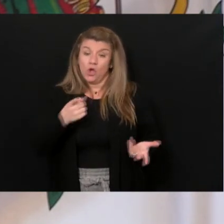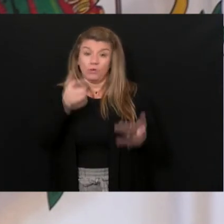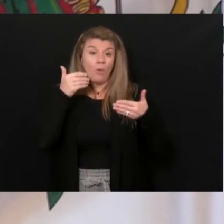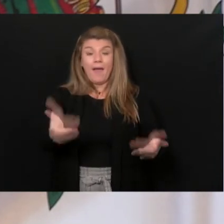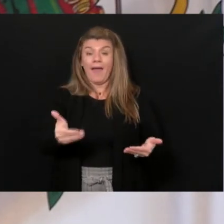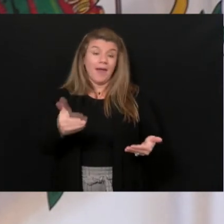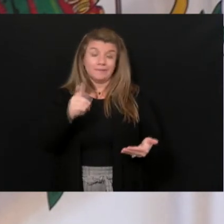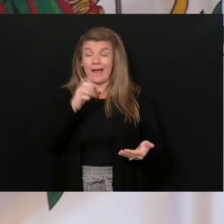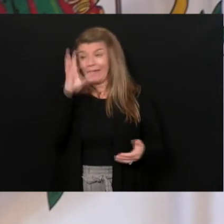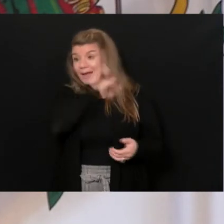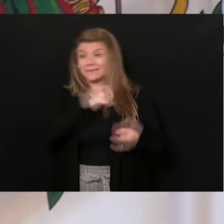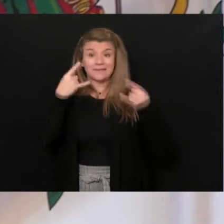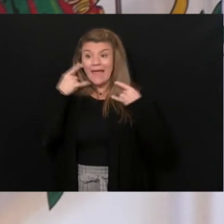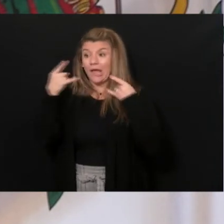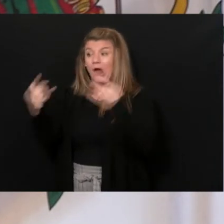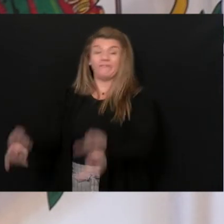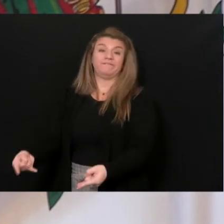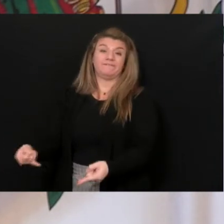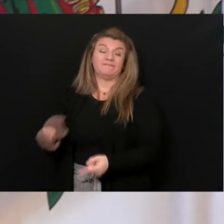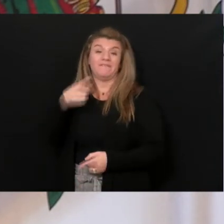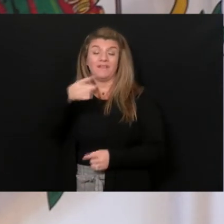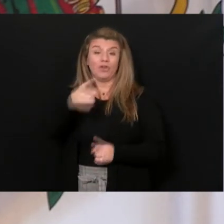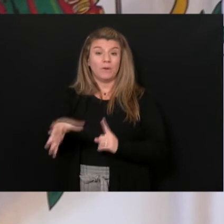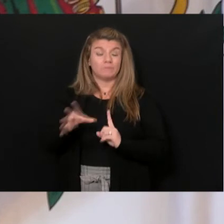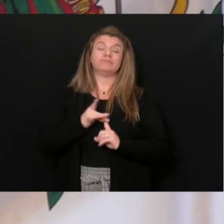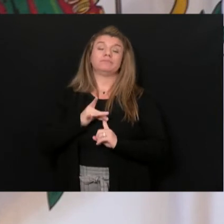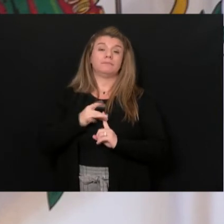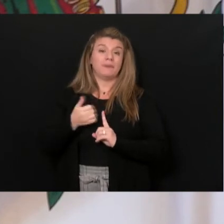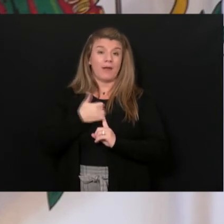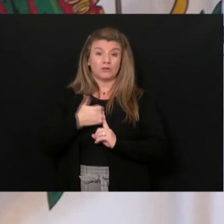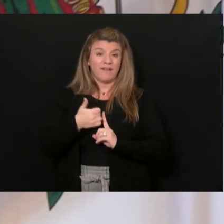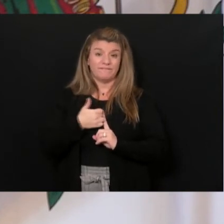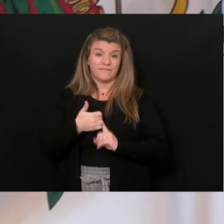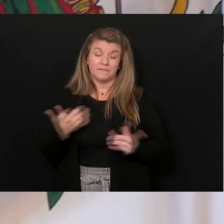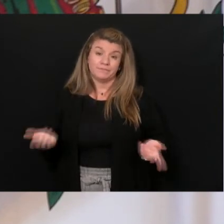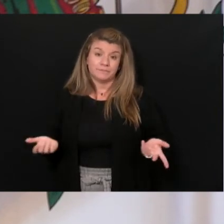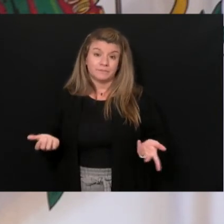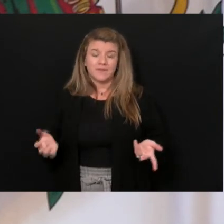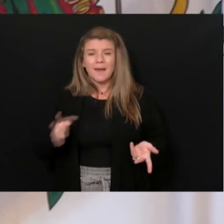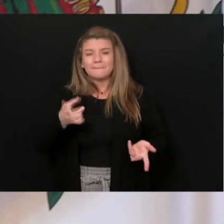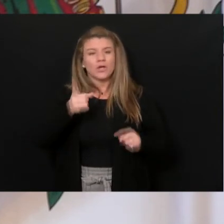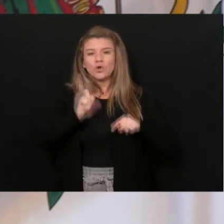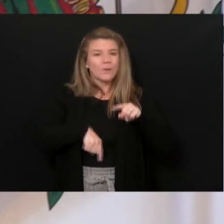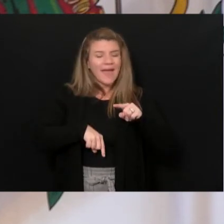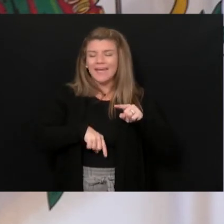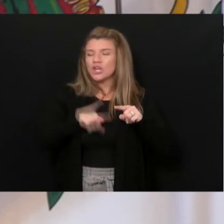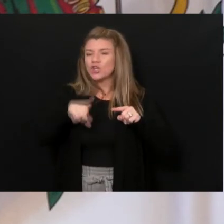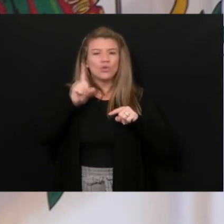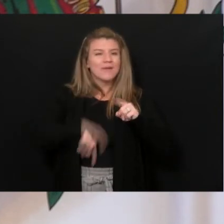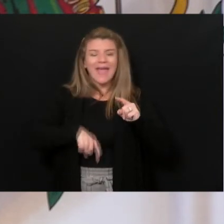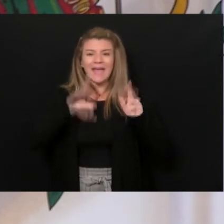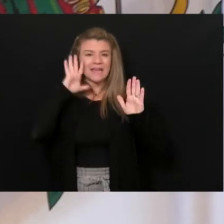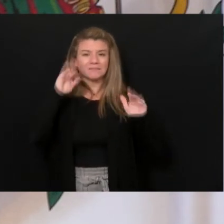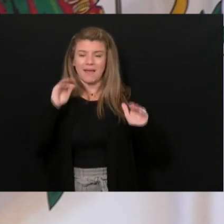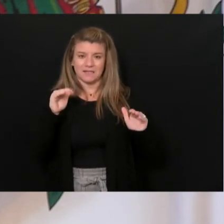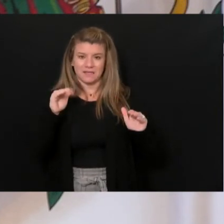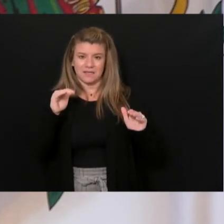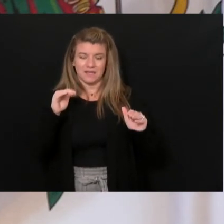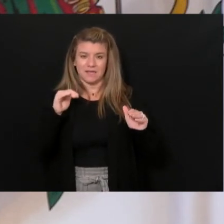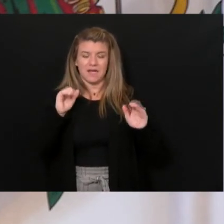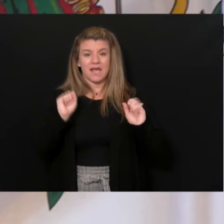day long if you want to be by yourself. But you cannot possibly expect to